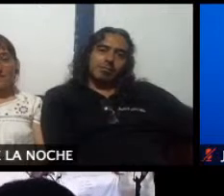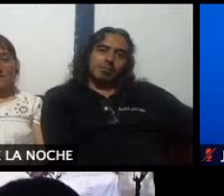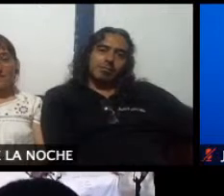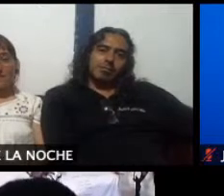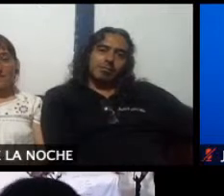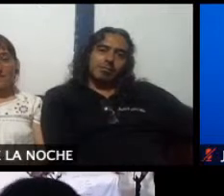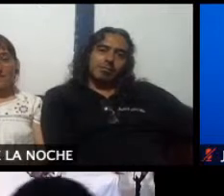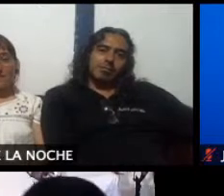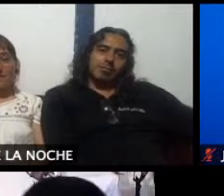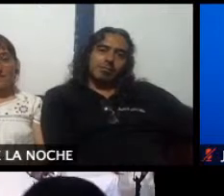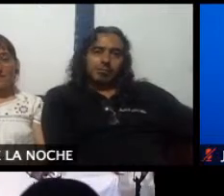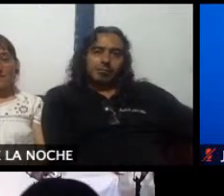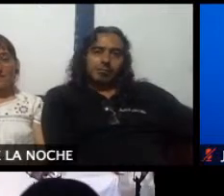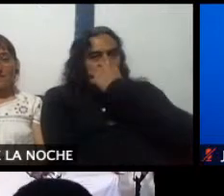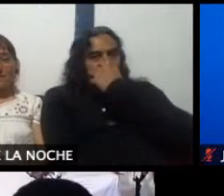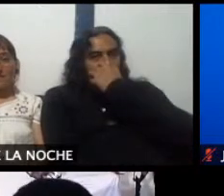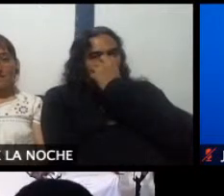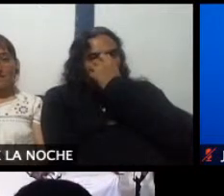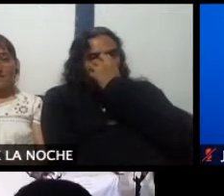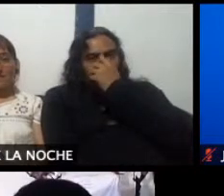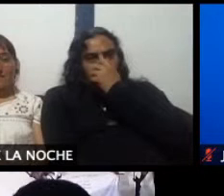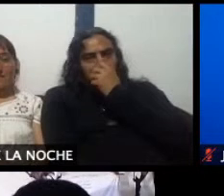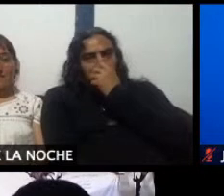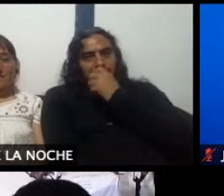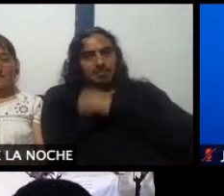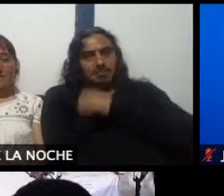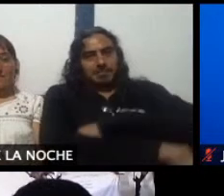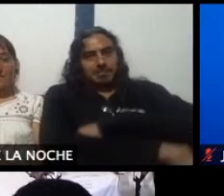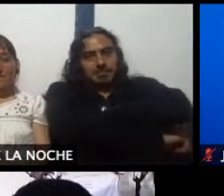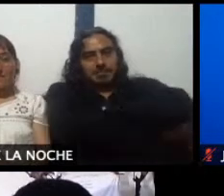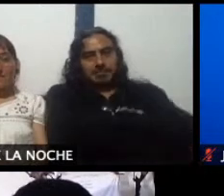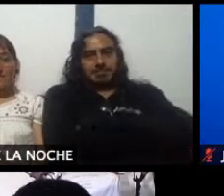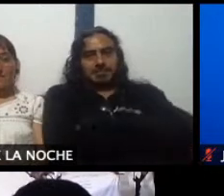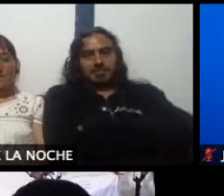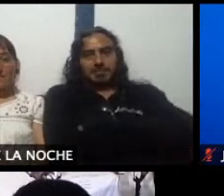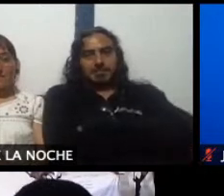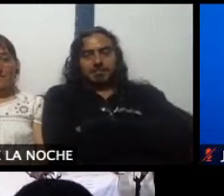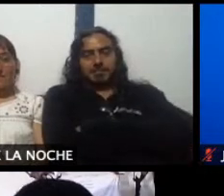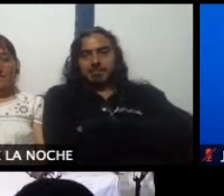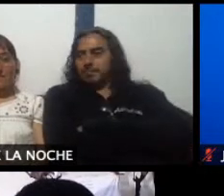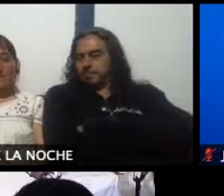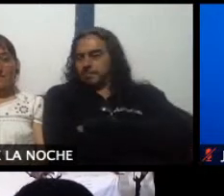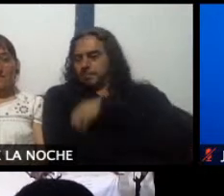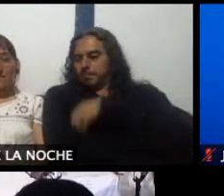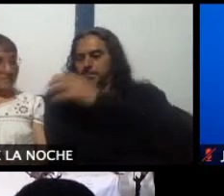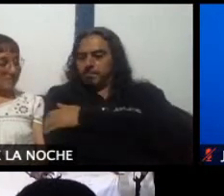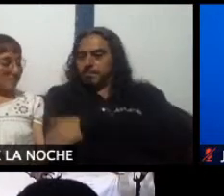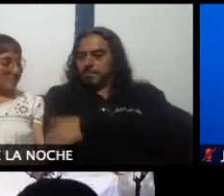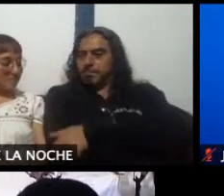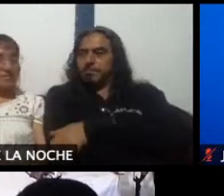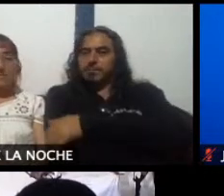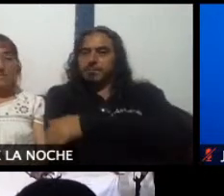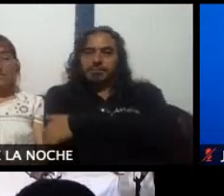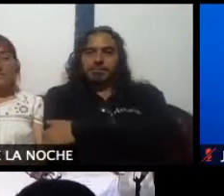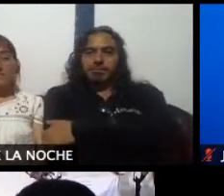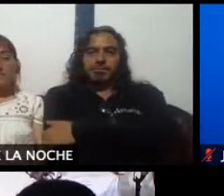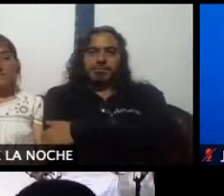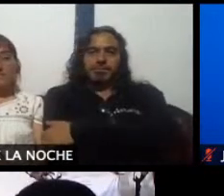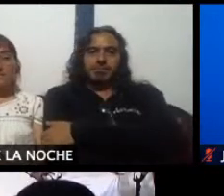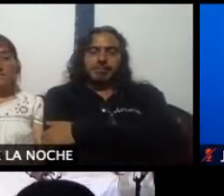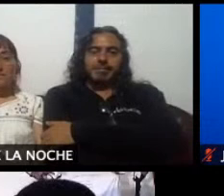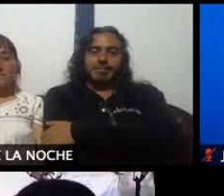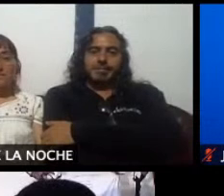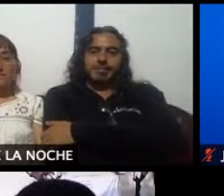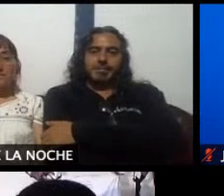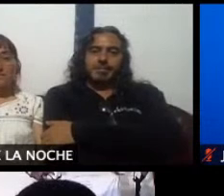to record videos like videos for festivals. So everything now it's online.